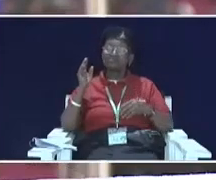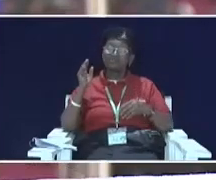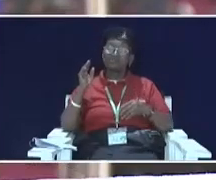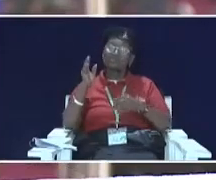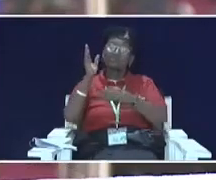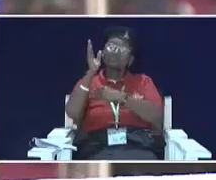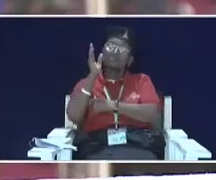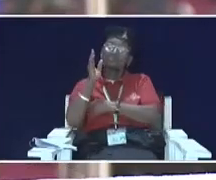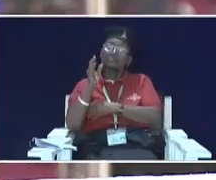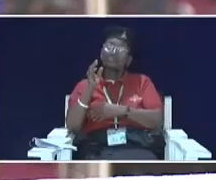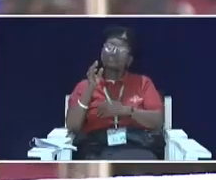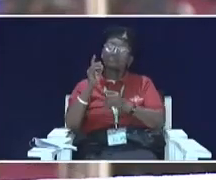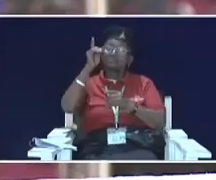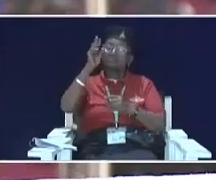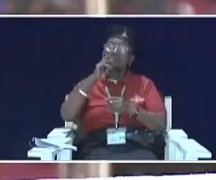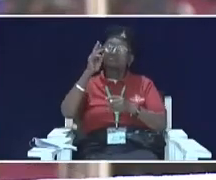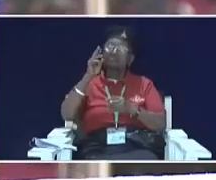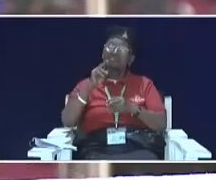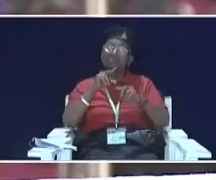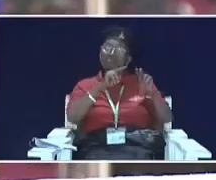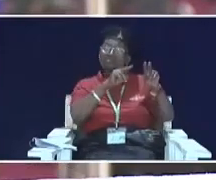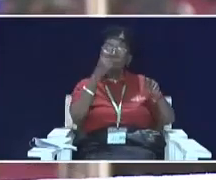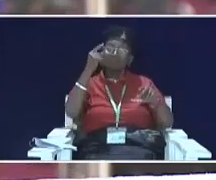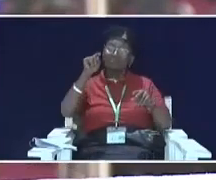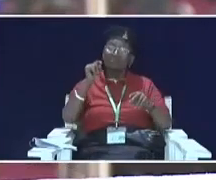God, you're looking for a sacrifice.